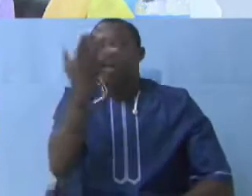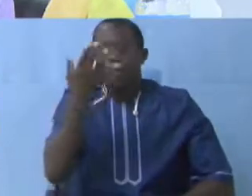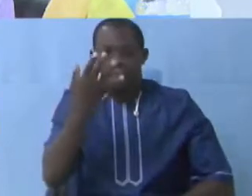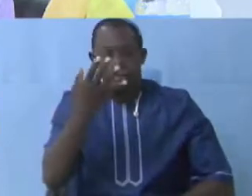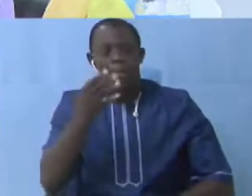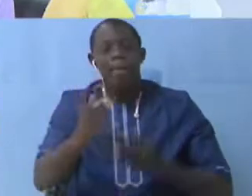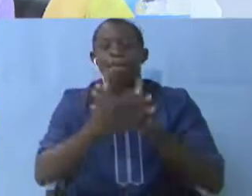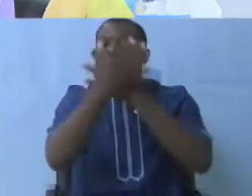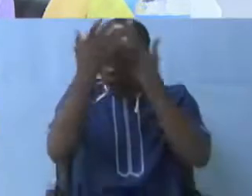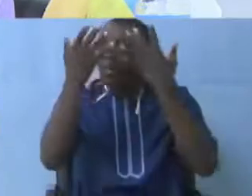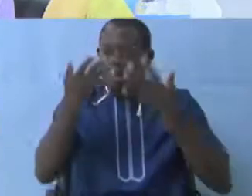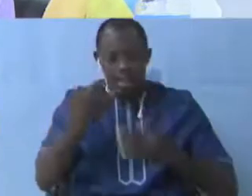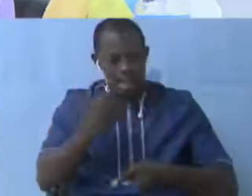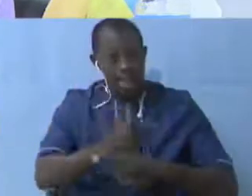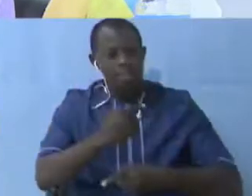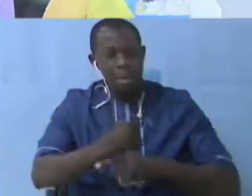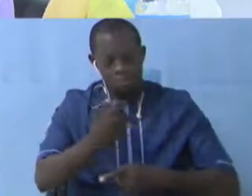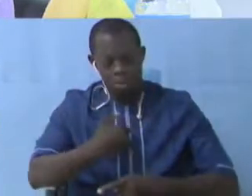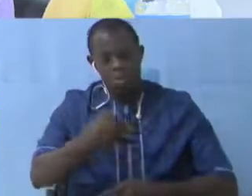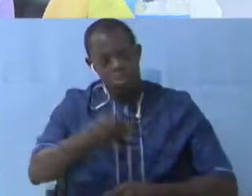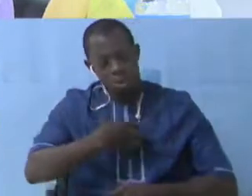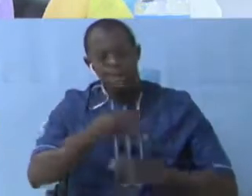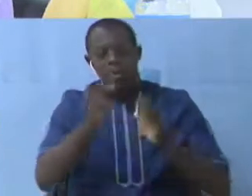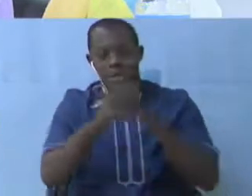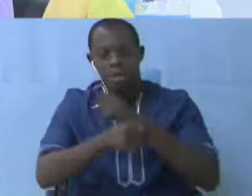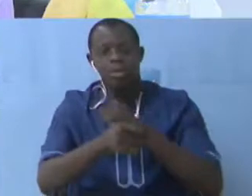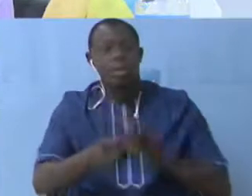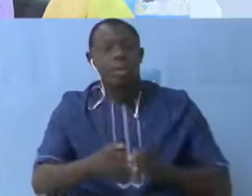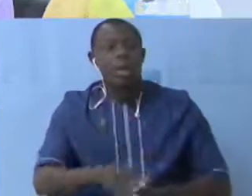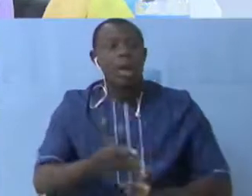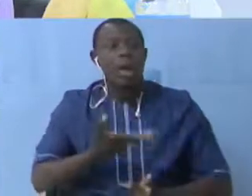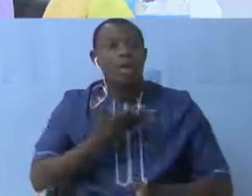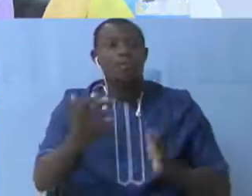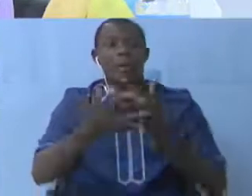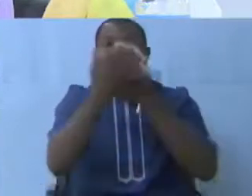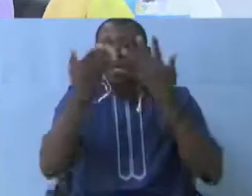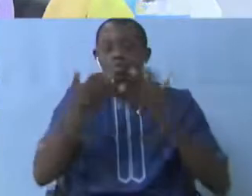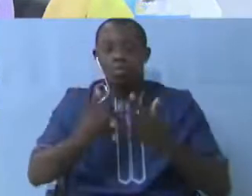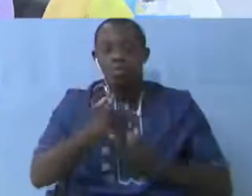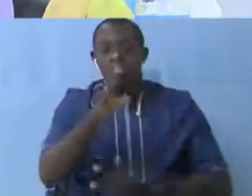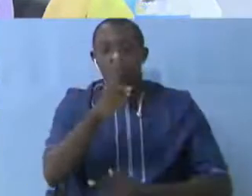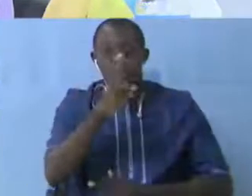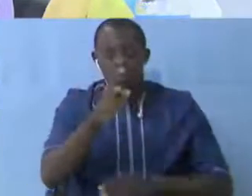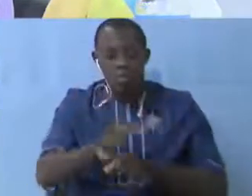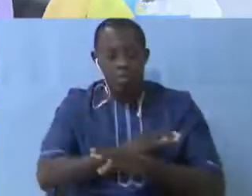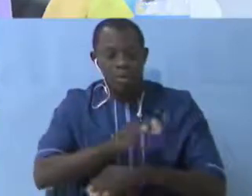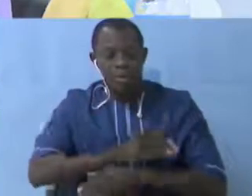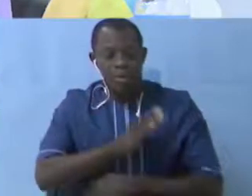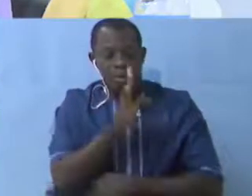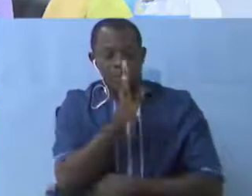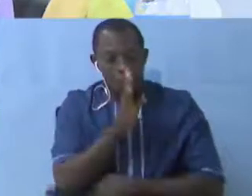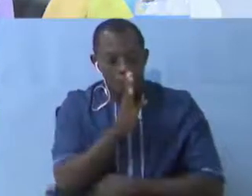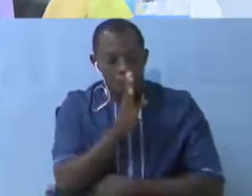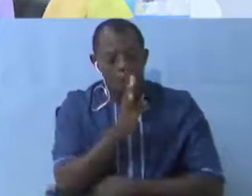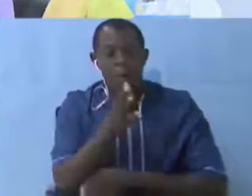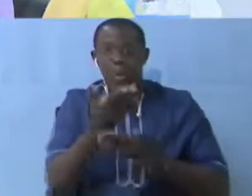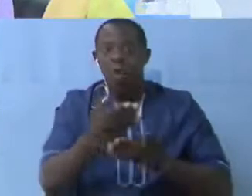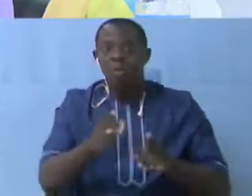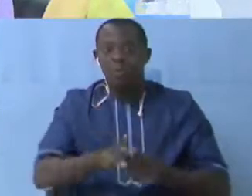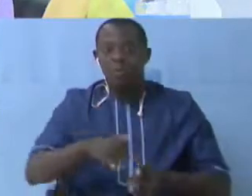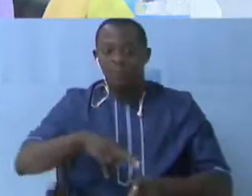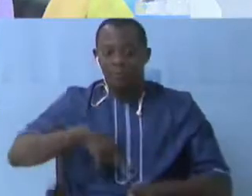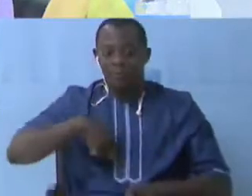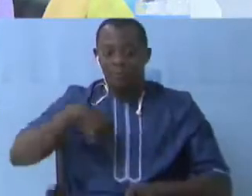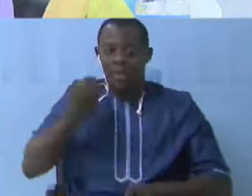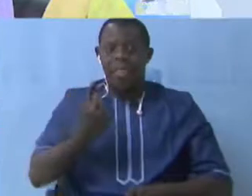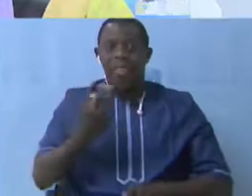many, I would say, wanted to change. There were many people who were silenced, but you can feel that